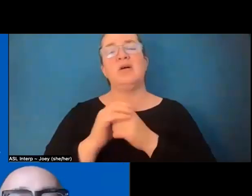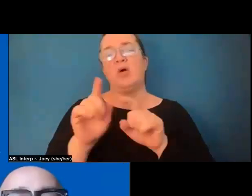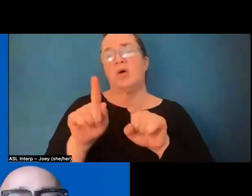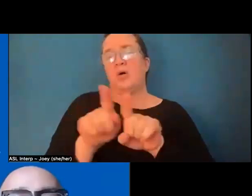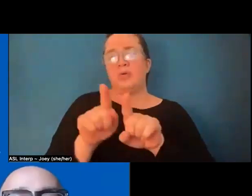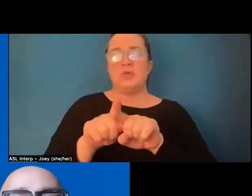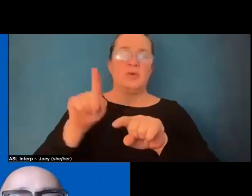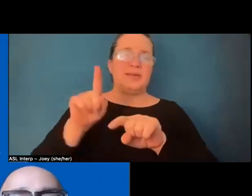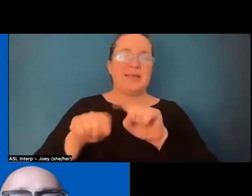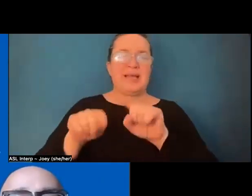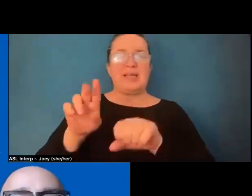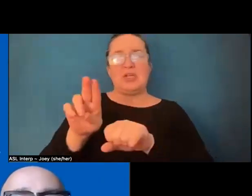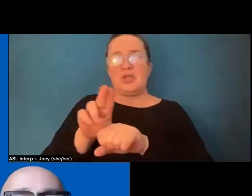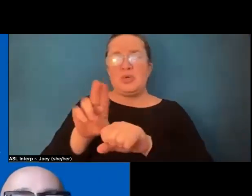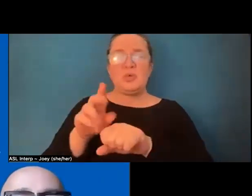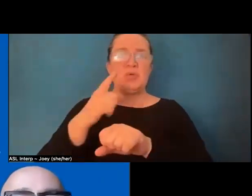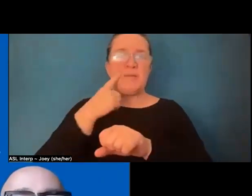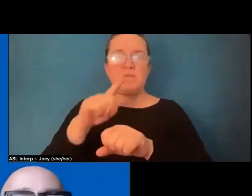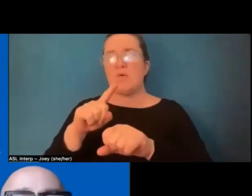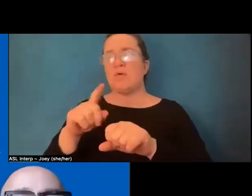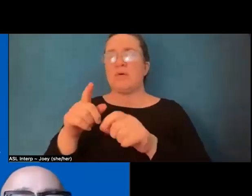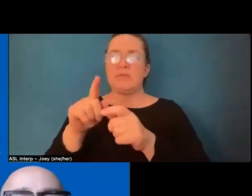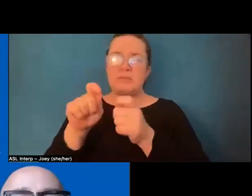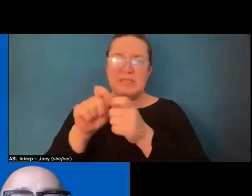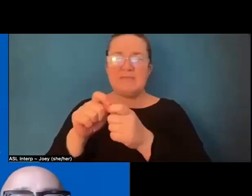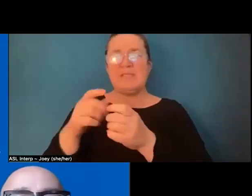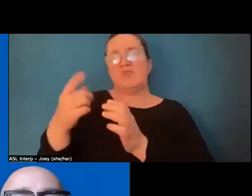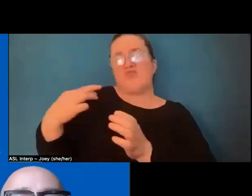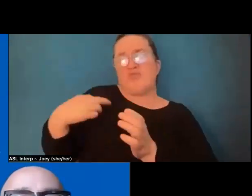participation in any religious workshop, exercise, or instruction.